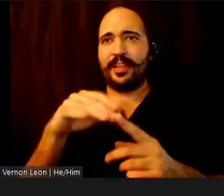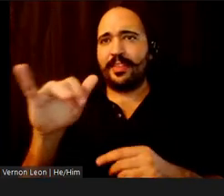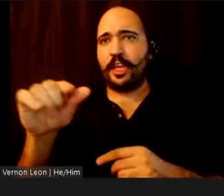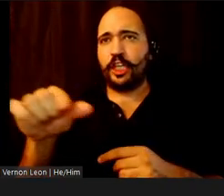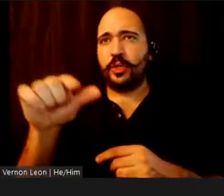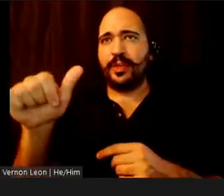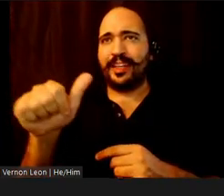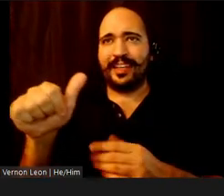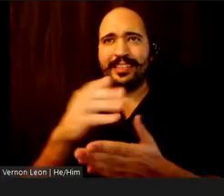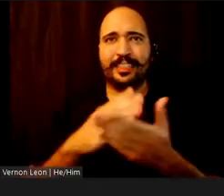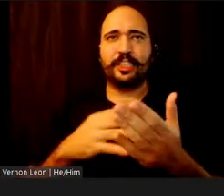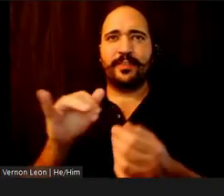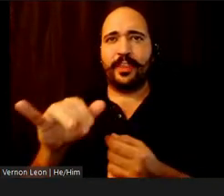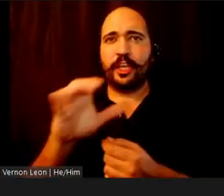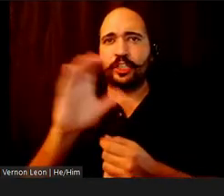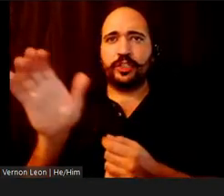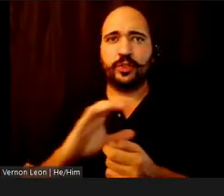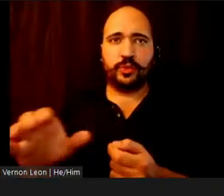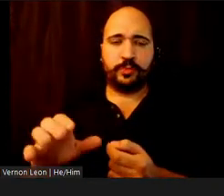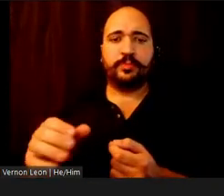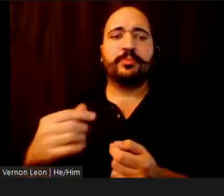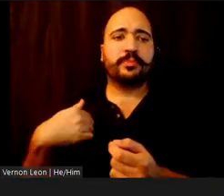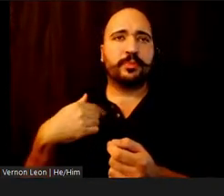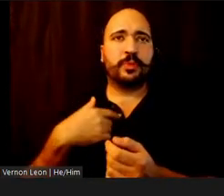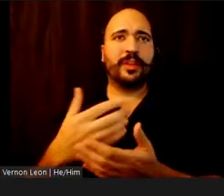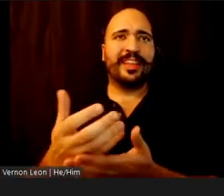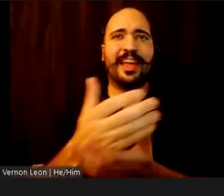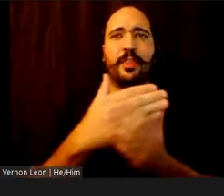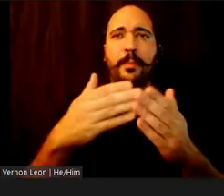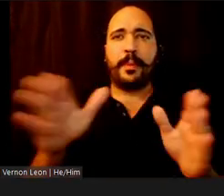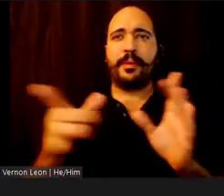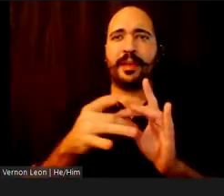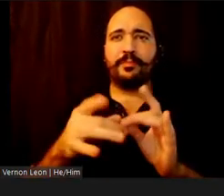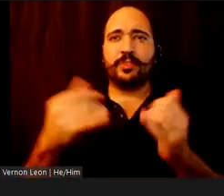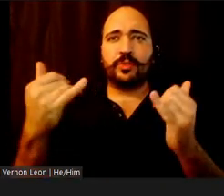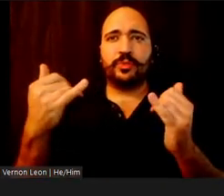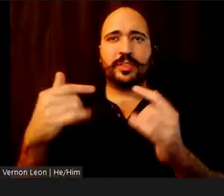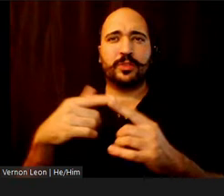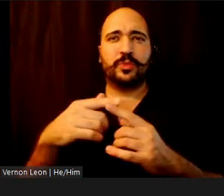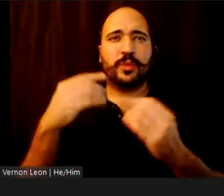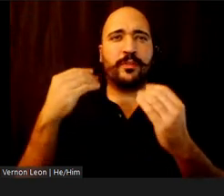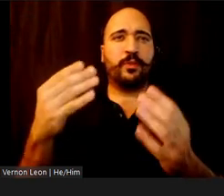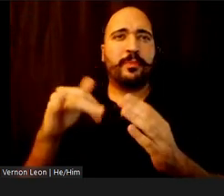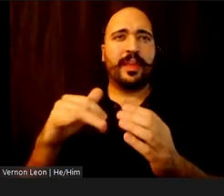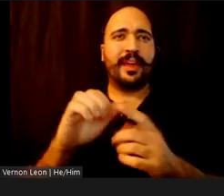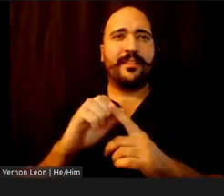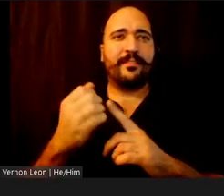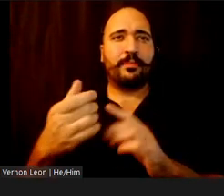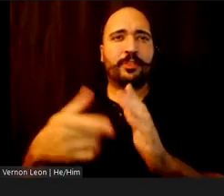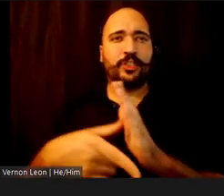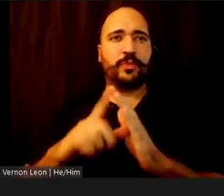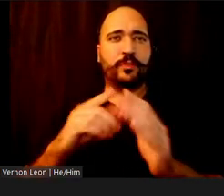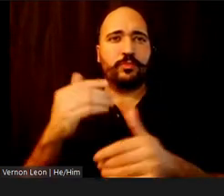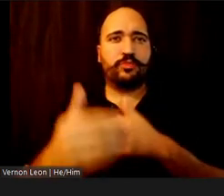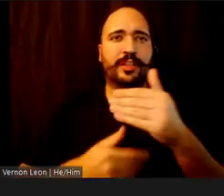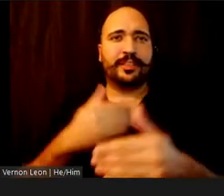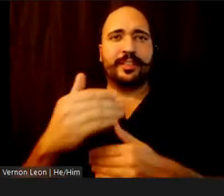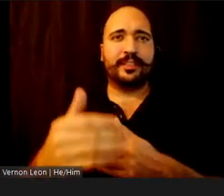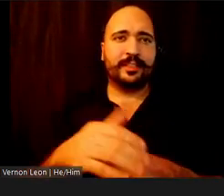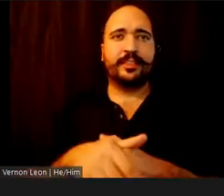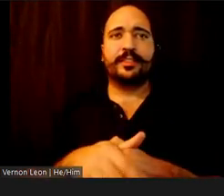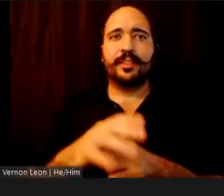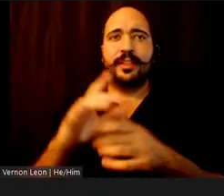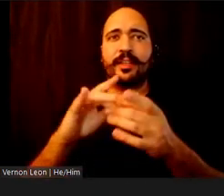section of the Zoom. We are gathering public comments today to inform the environmental review process. Comments will be